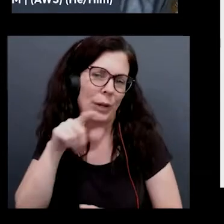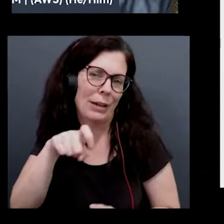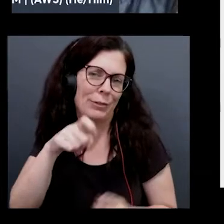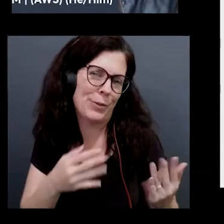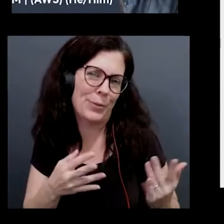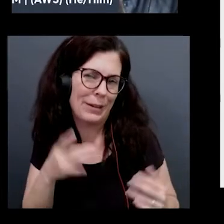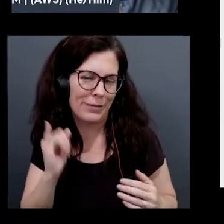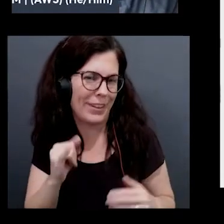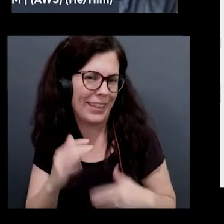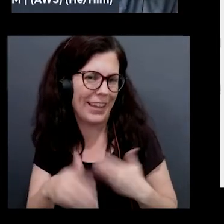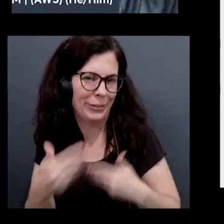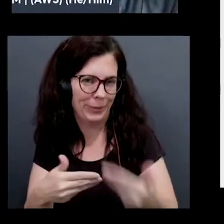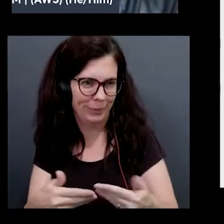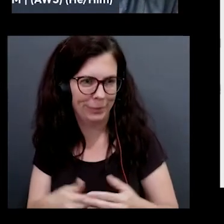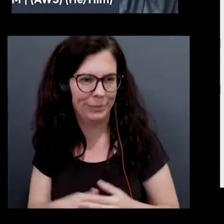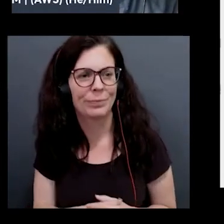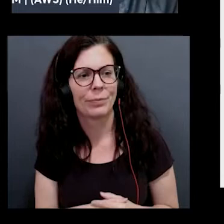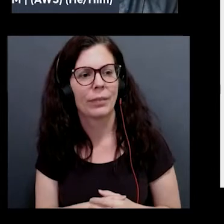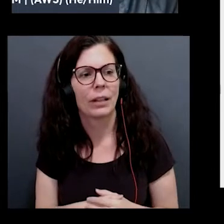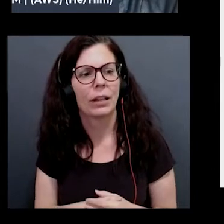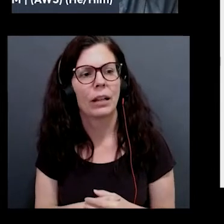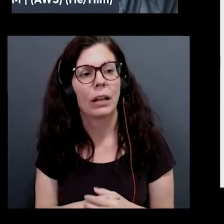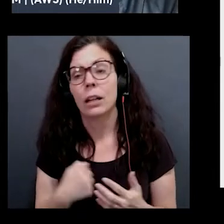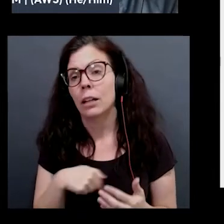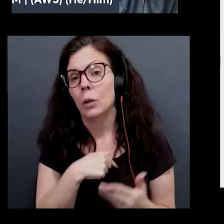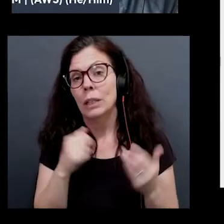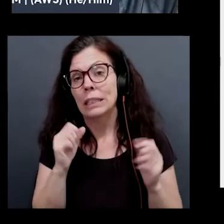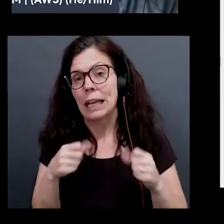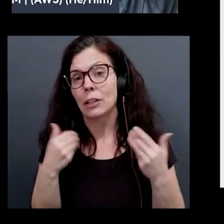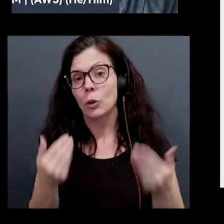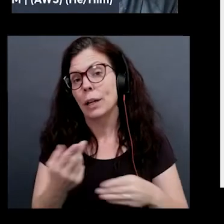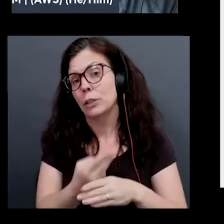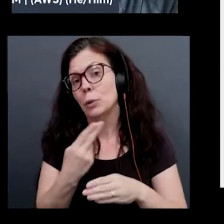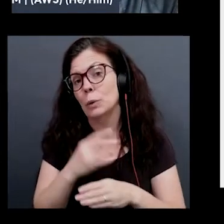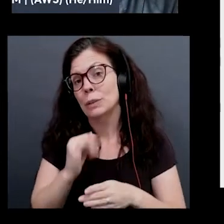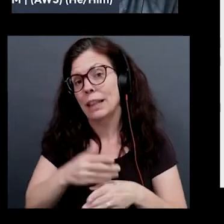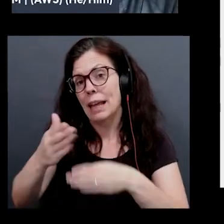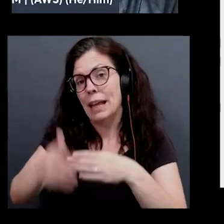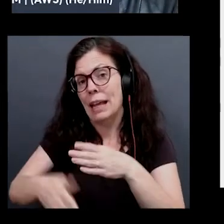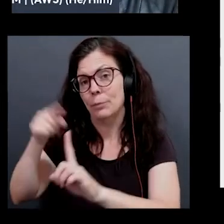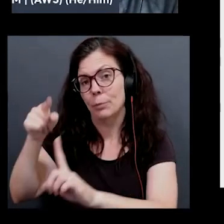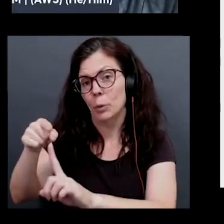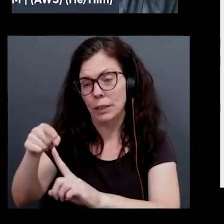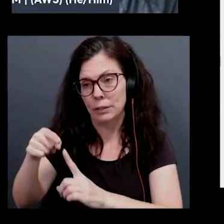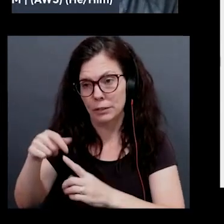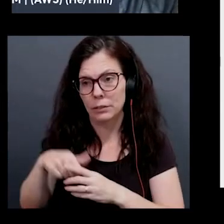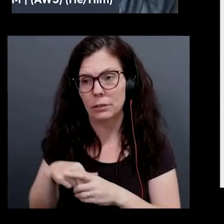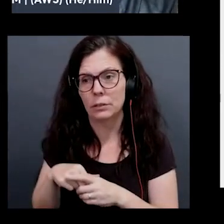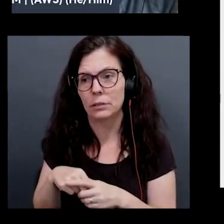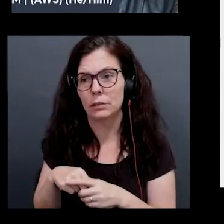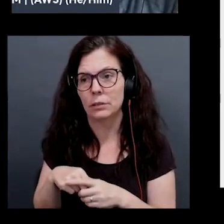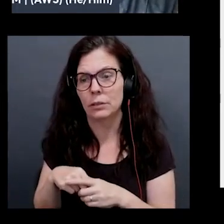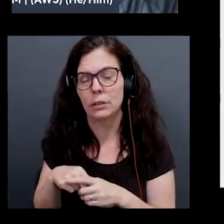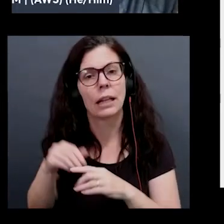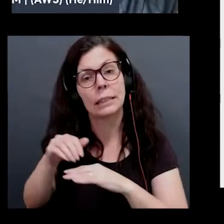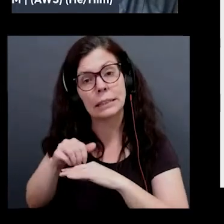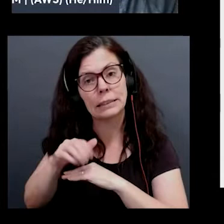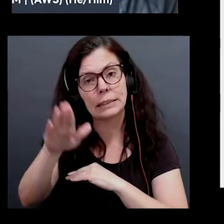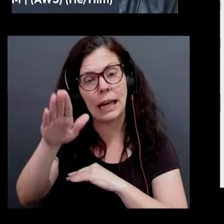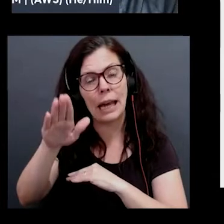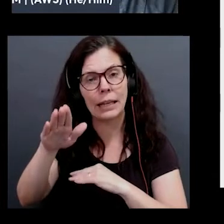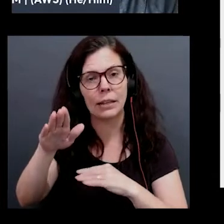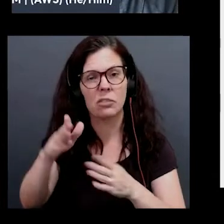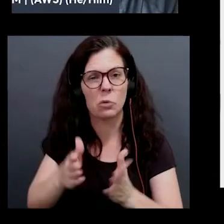up. And we can go ahead and use that endpoint and send off a range of